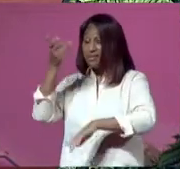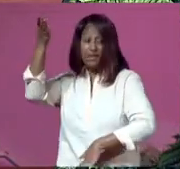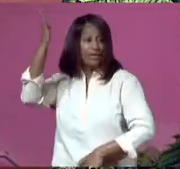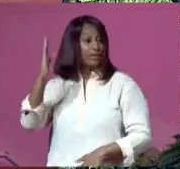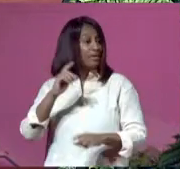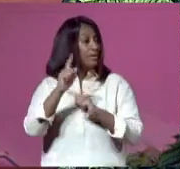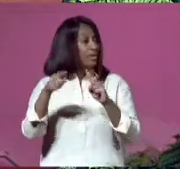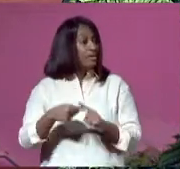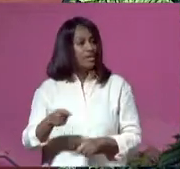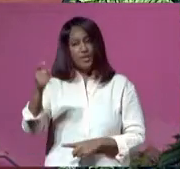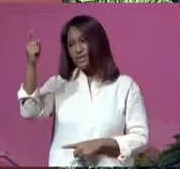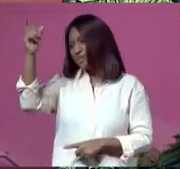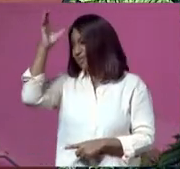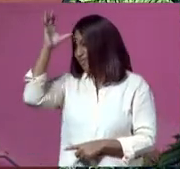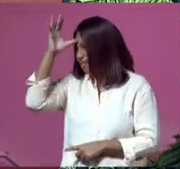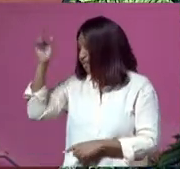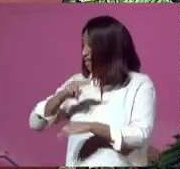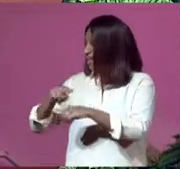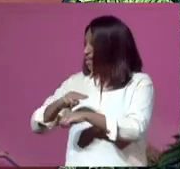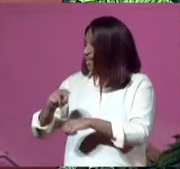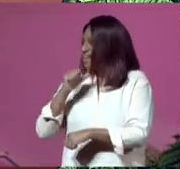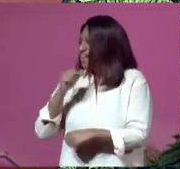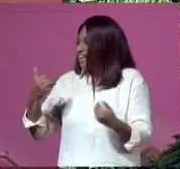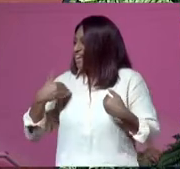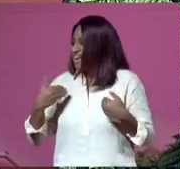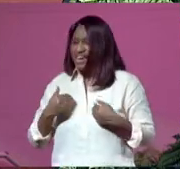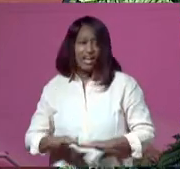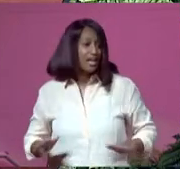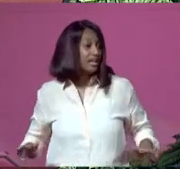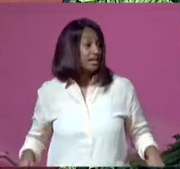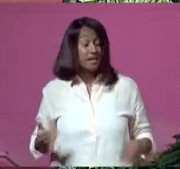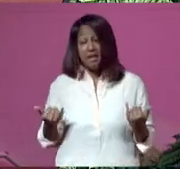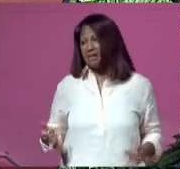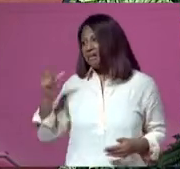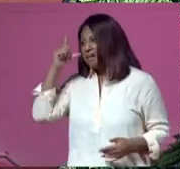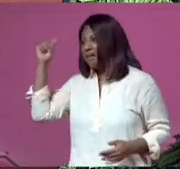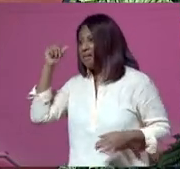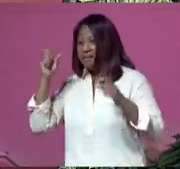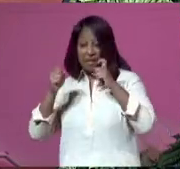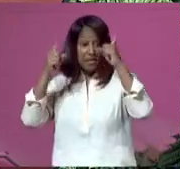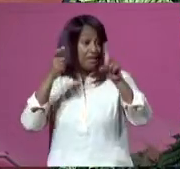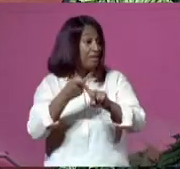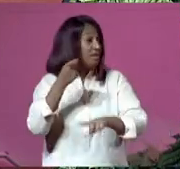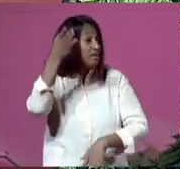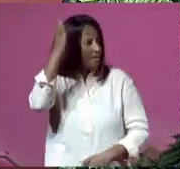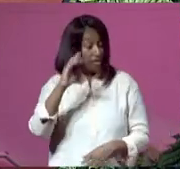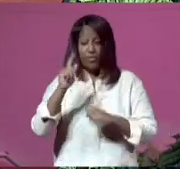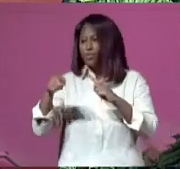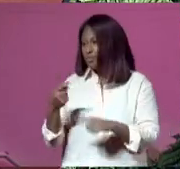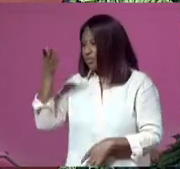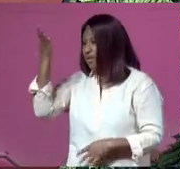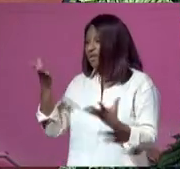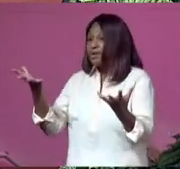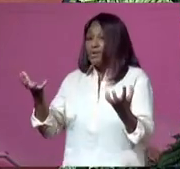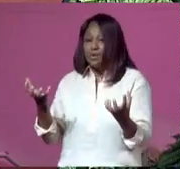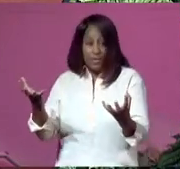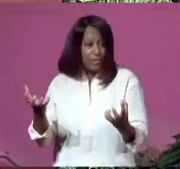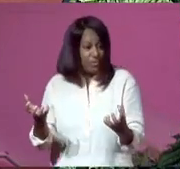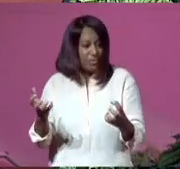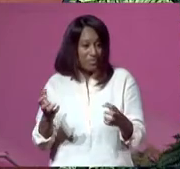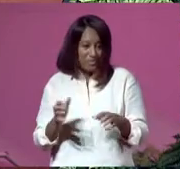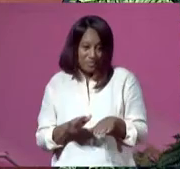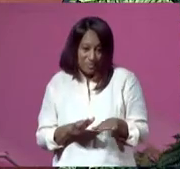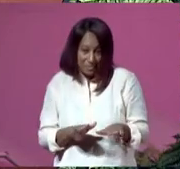the father of a nation when he had no child. Moses was surprised by God when God wanted a meek,